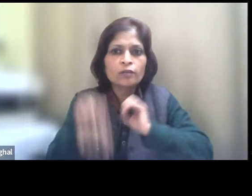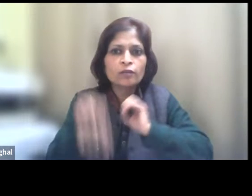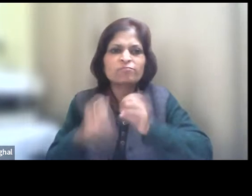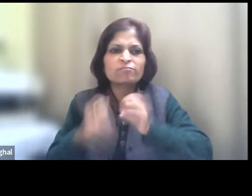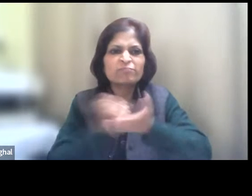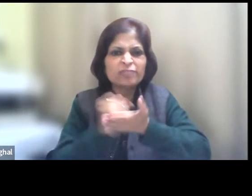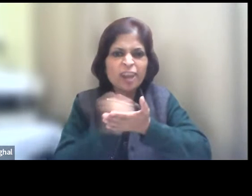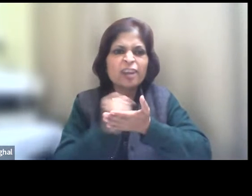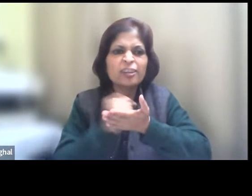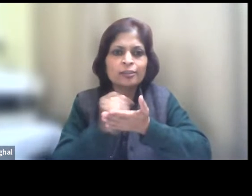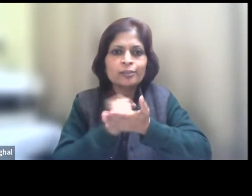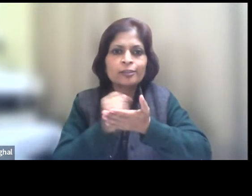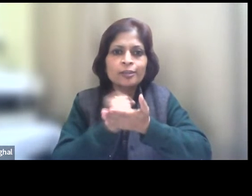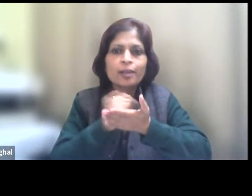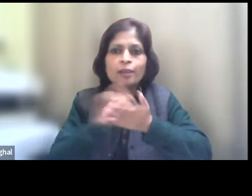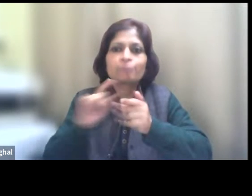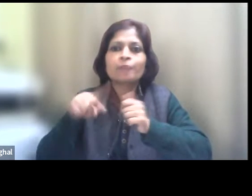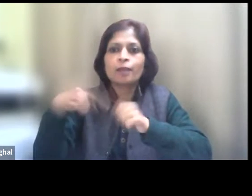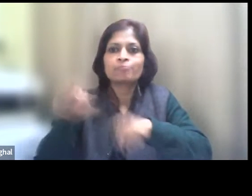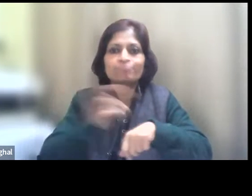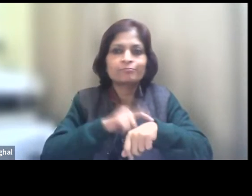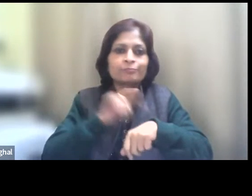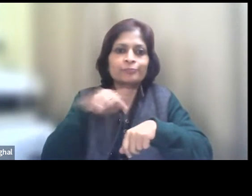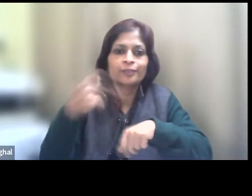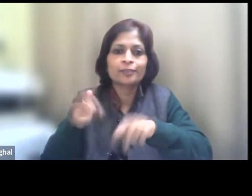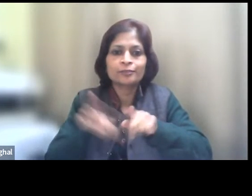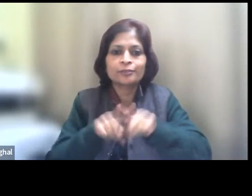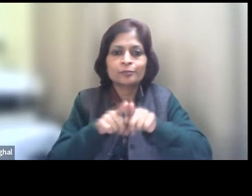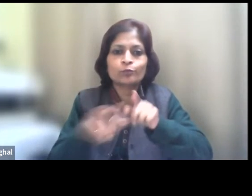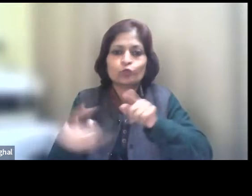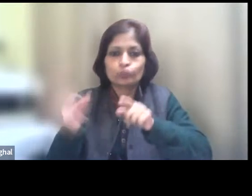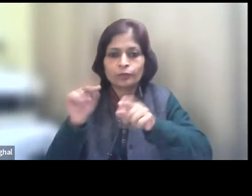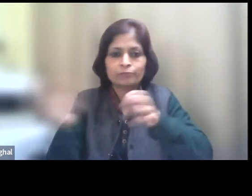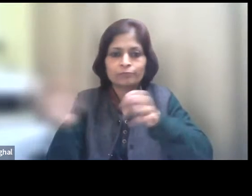somebody next time. Dorji